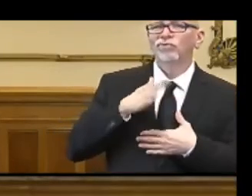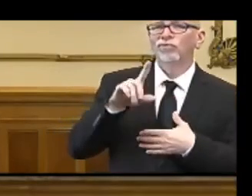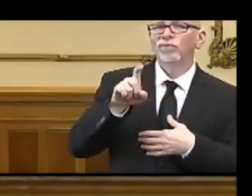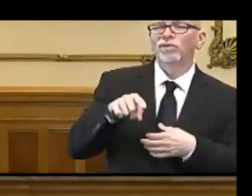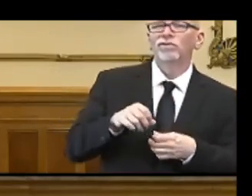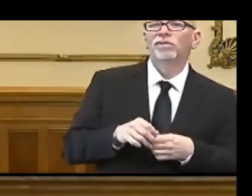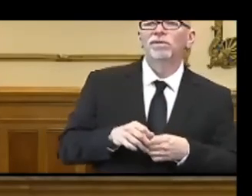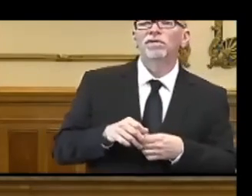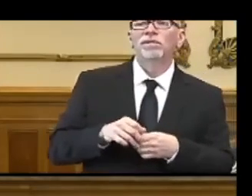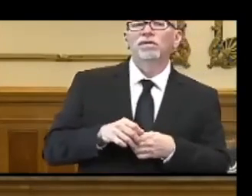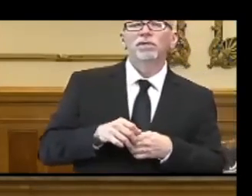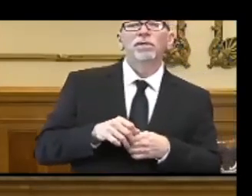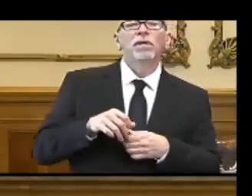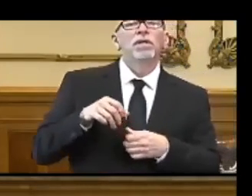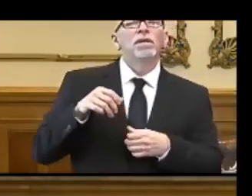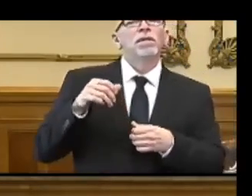Eric.